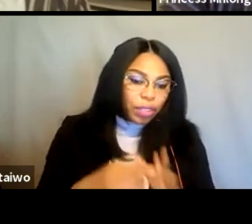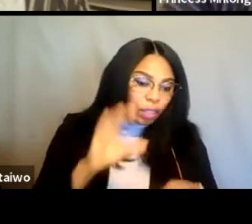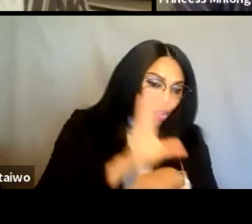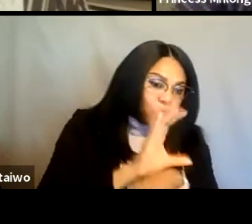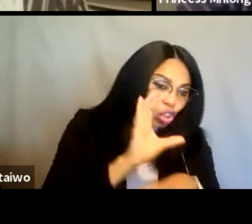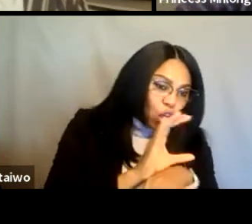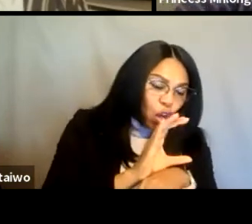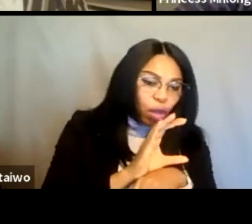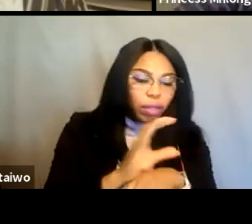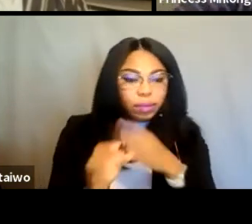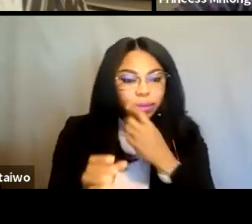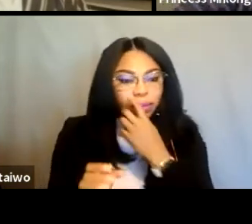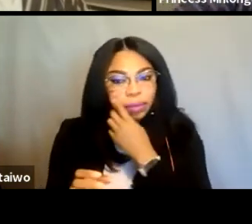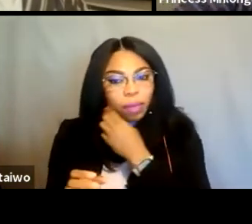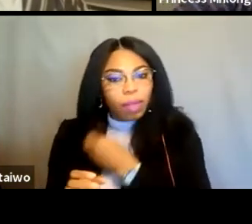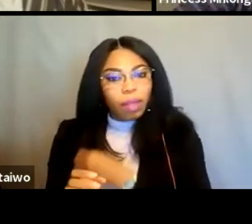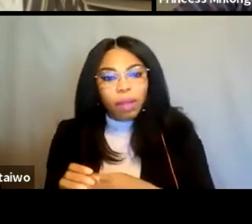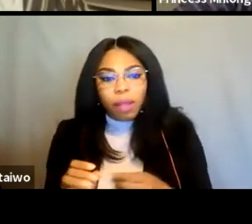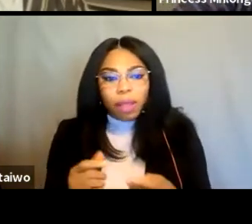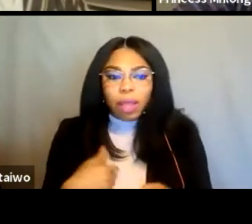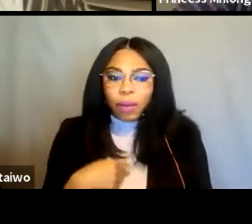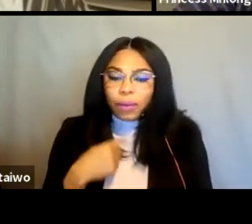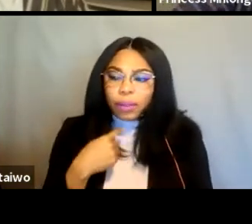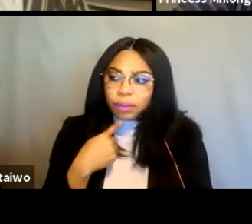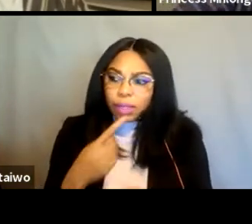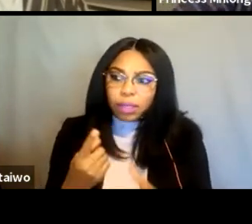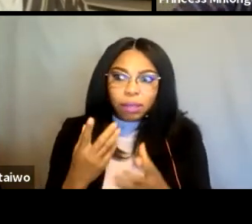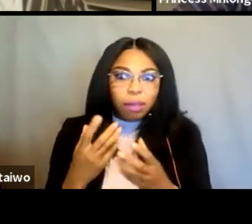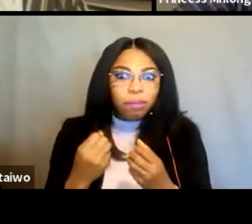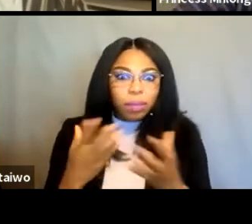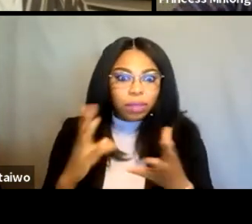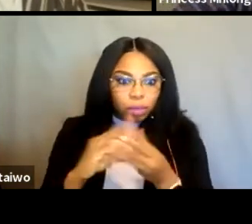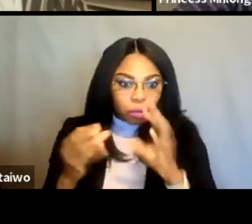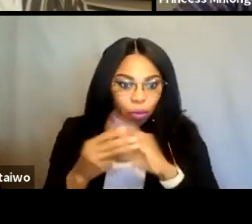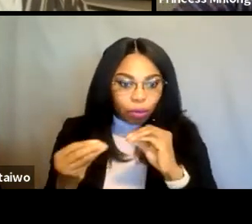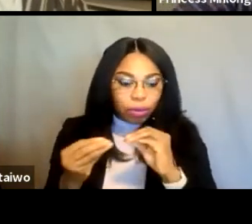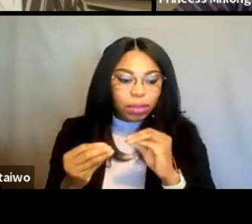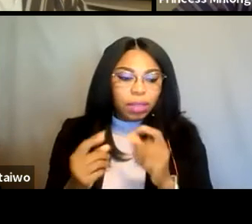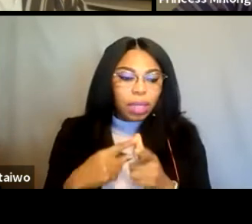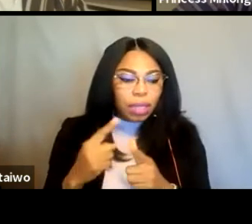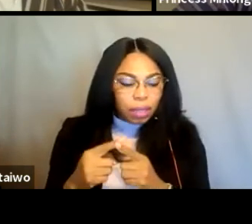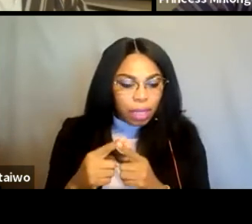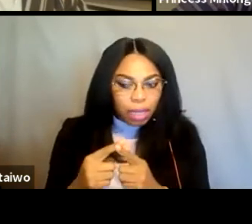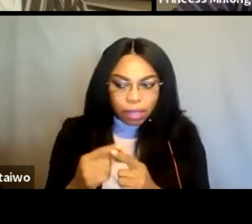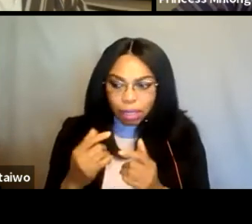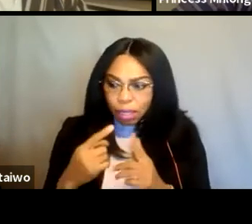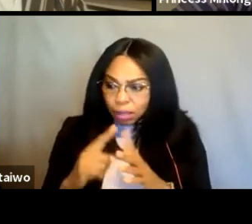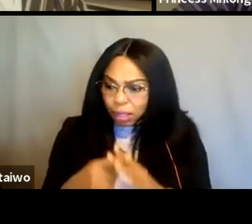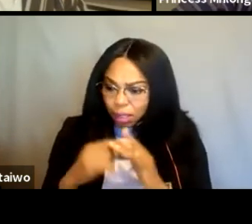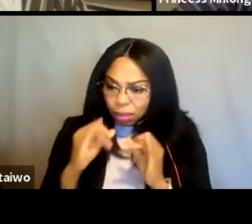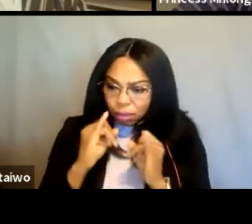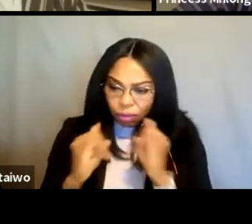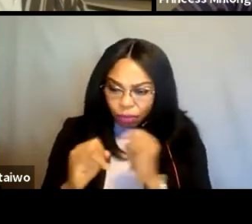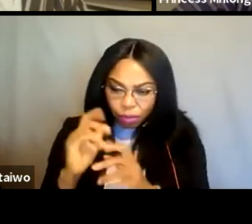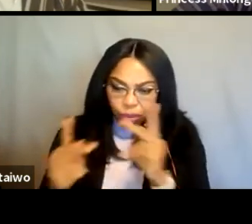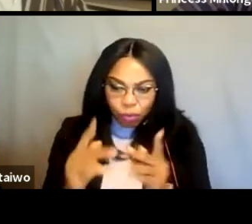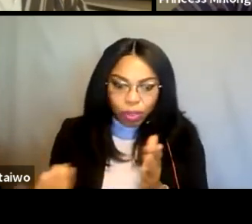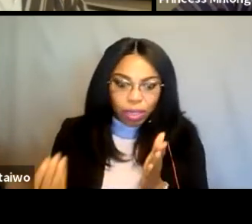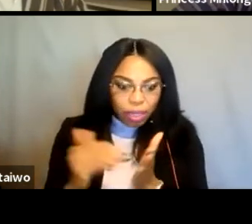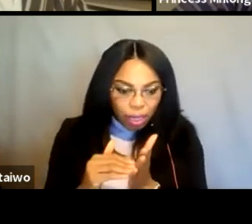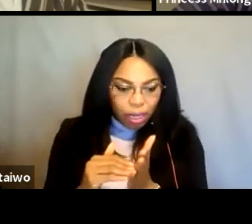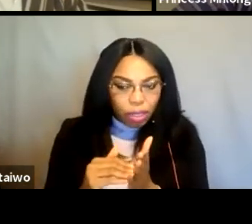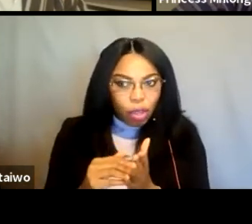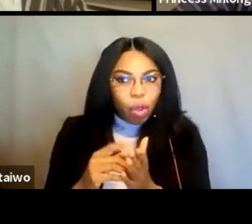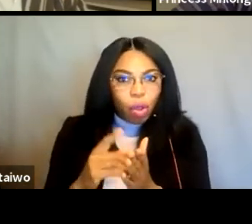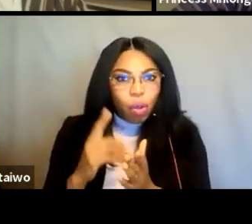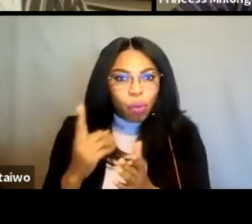know, I was telling a lot of stories. So then I started interviewing people again about, because there was one